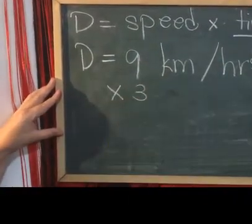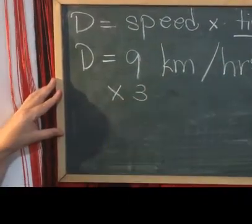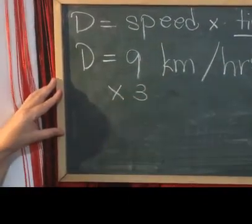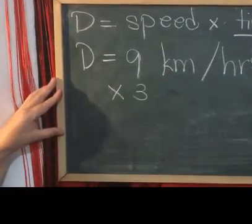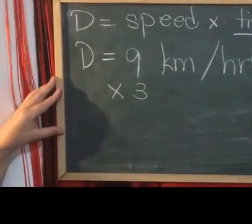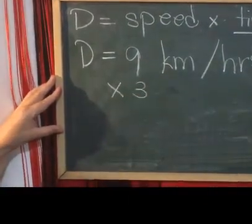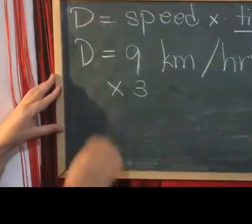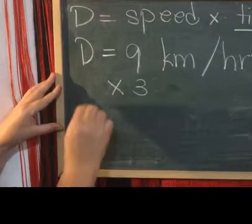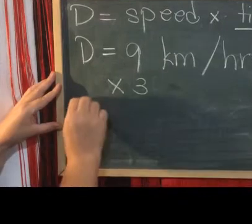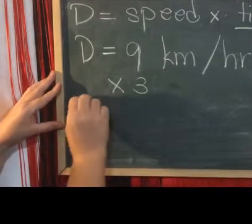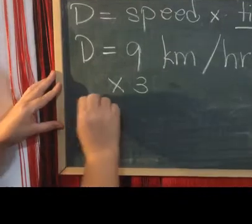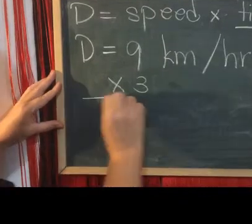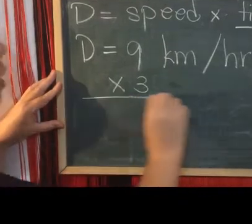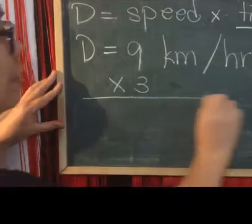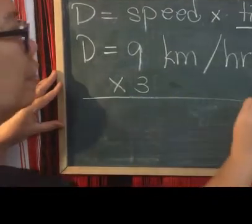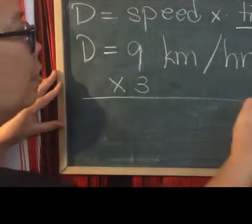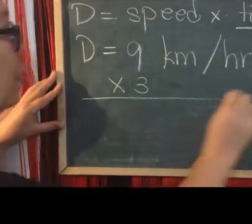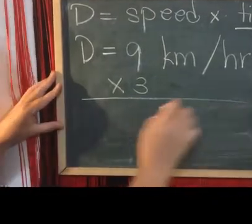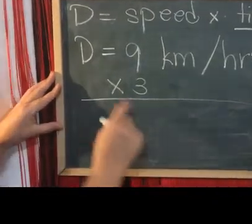3.